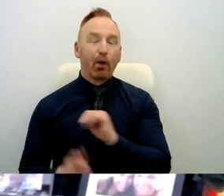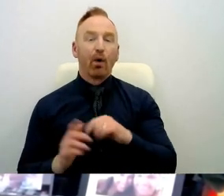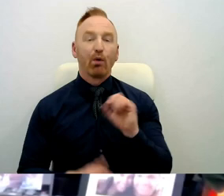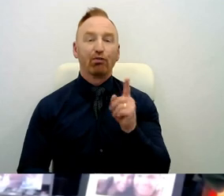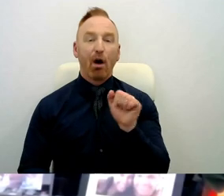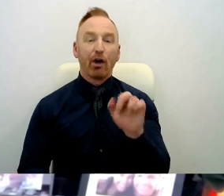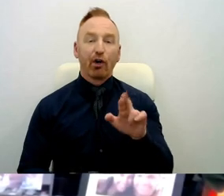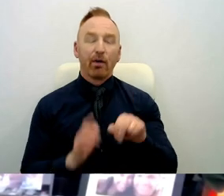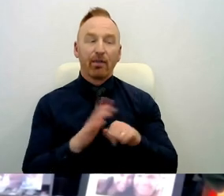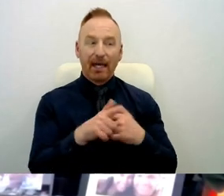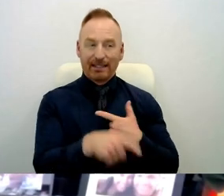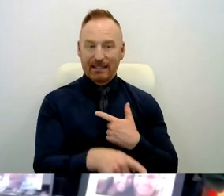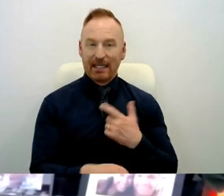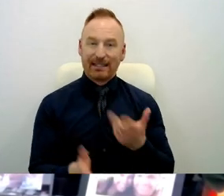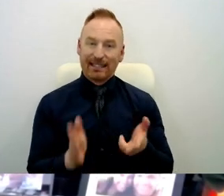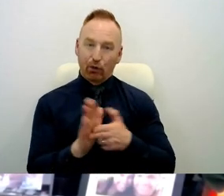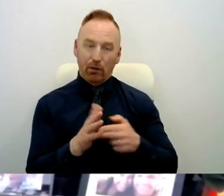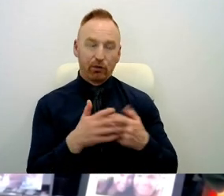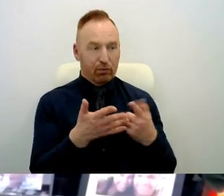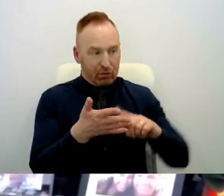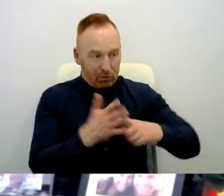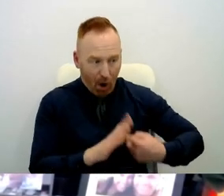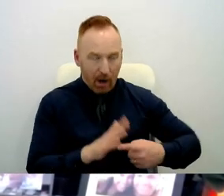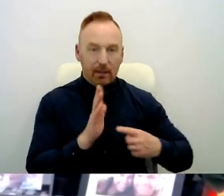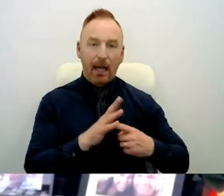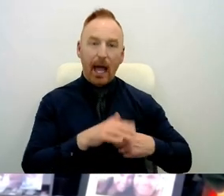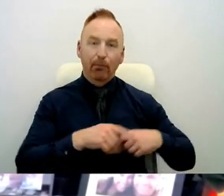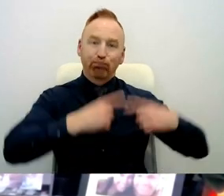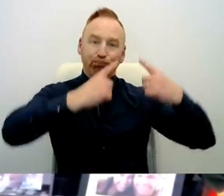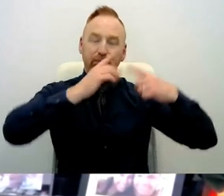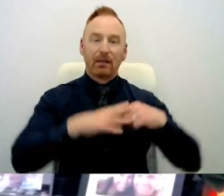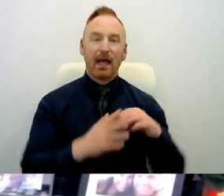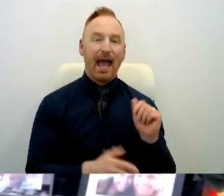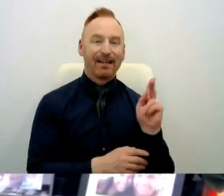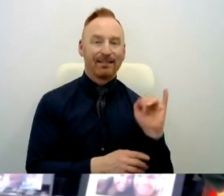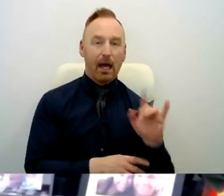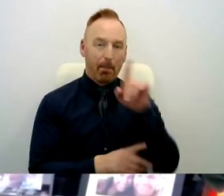effort on the part of universities who are signatories to start combating systemic anti-Blackness in higher education.